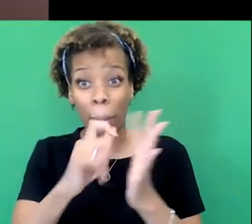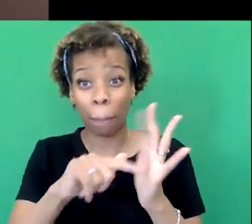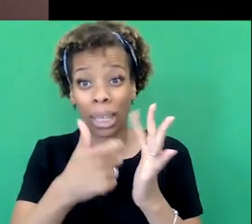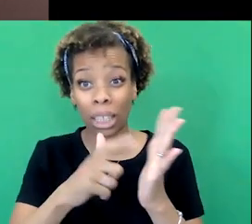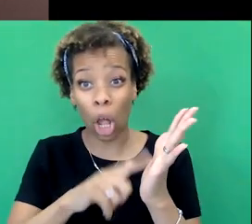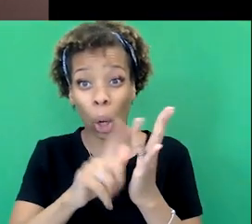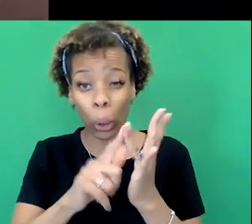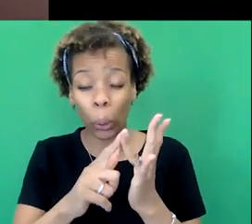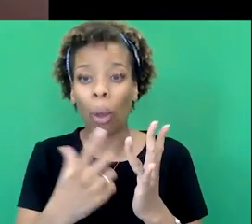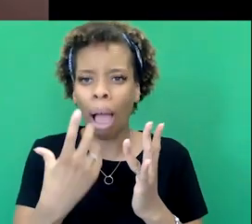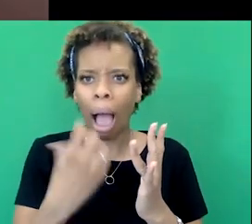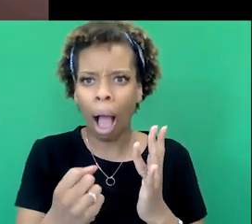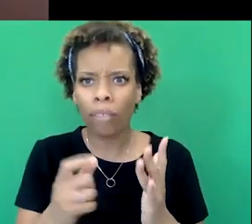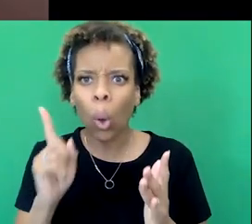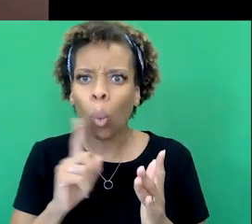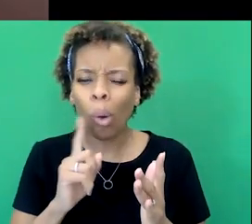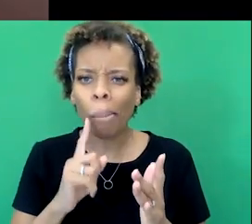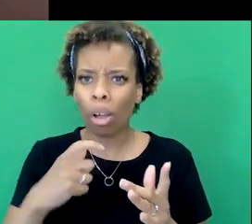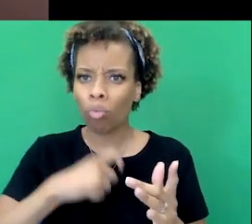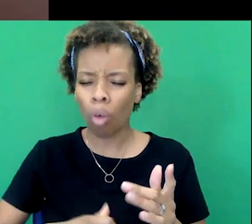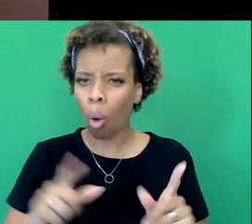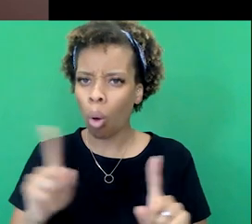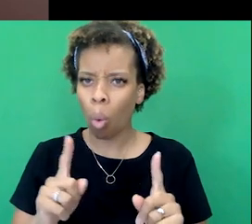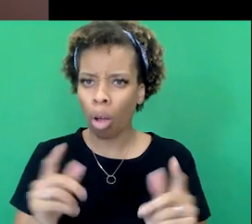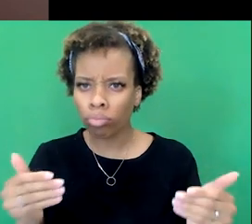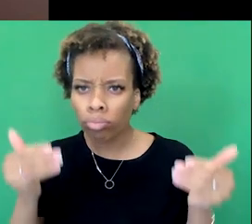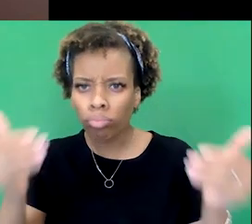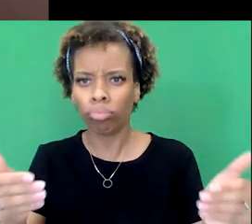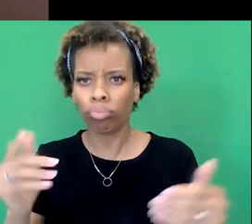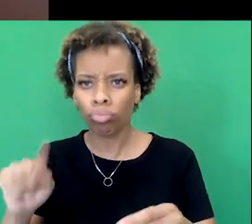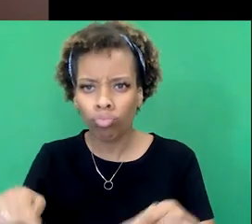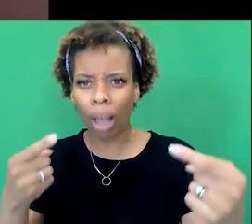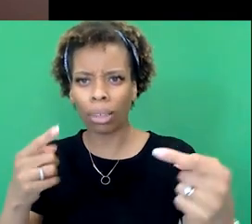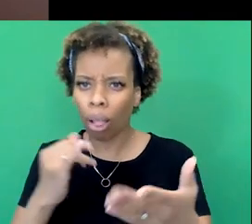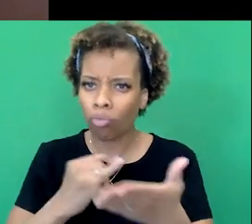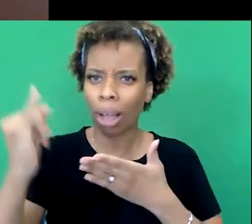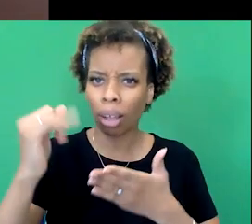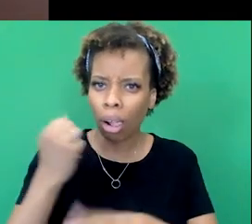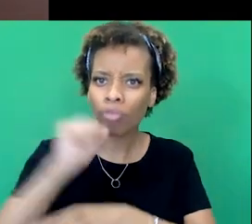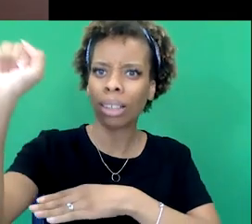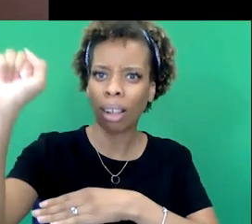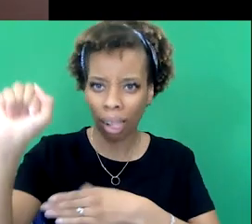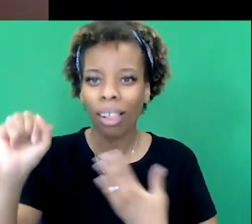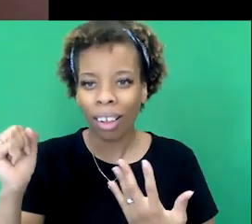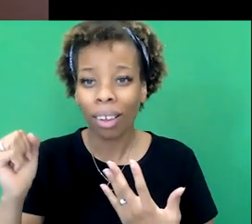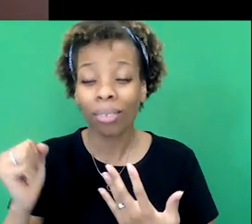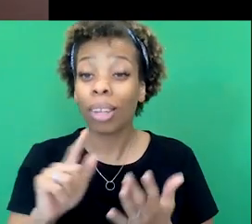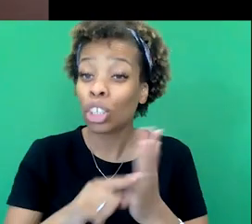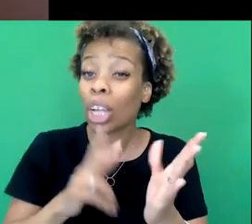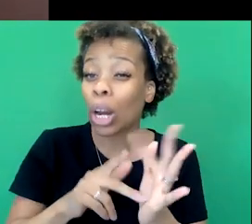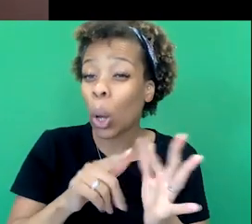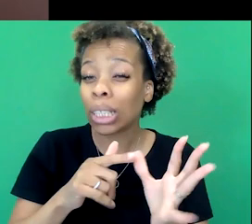and political, which again was full square and centre in the movie. So Jane Austen, but